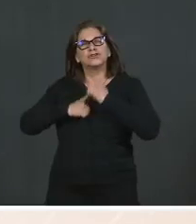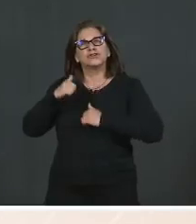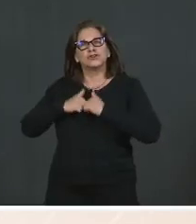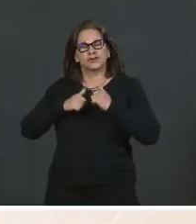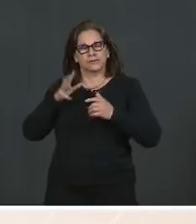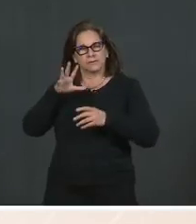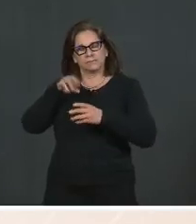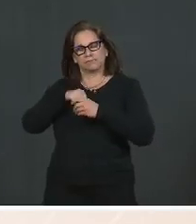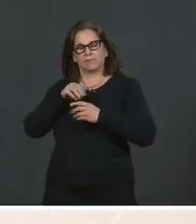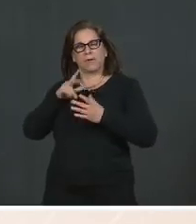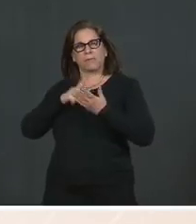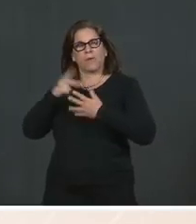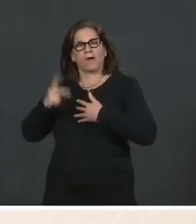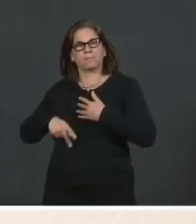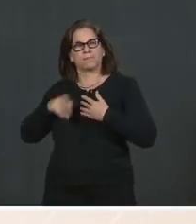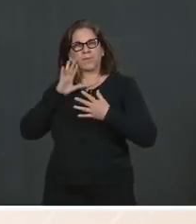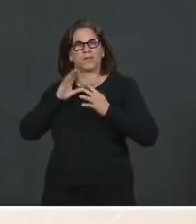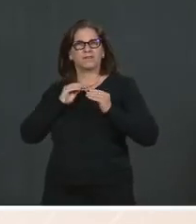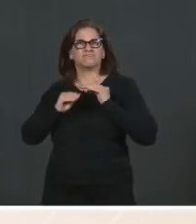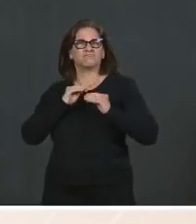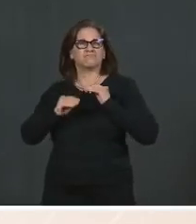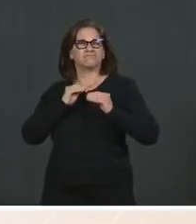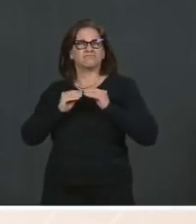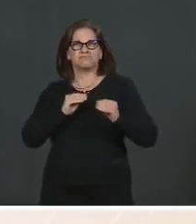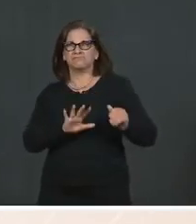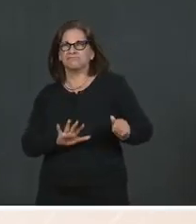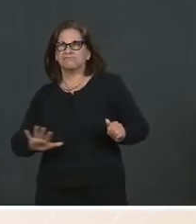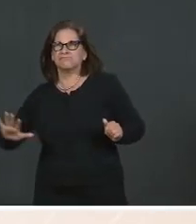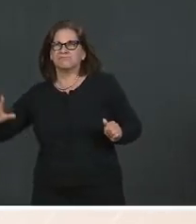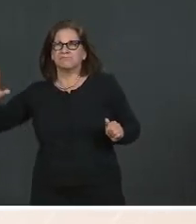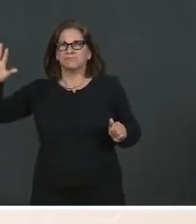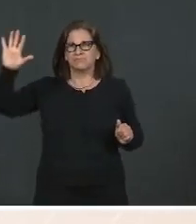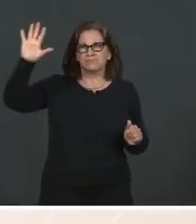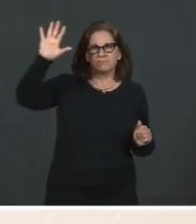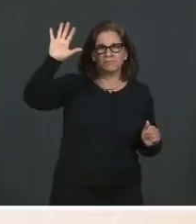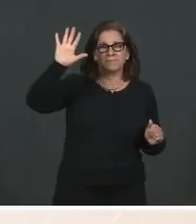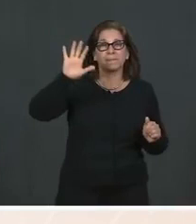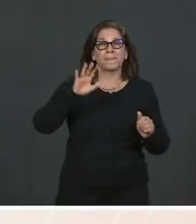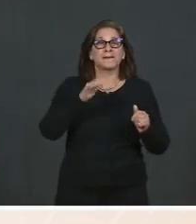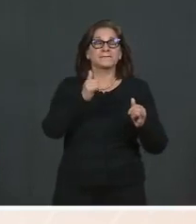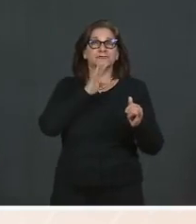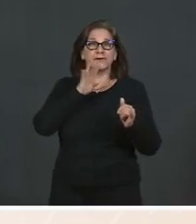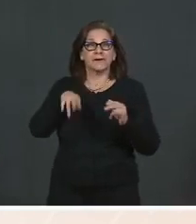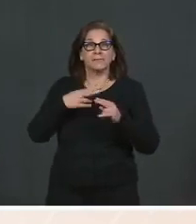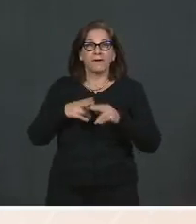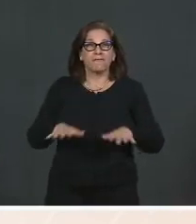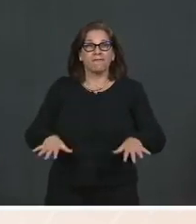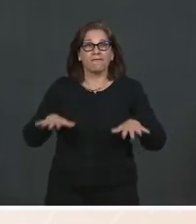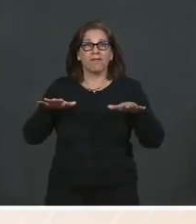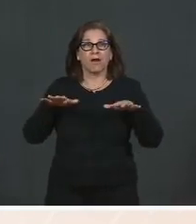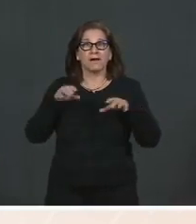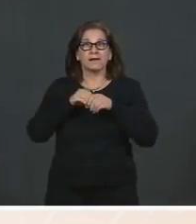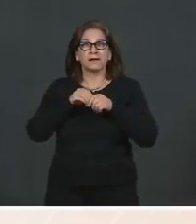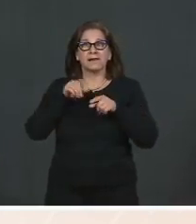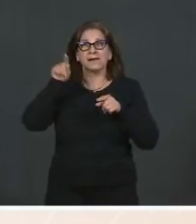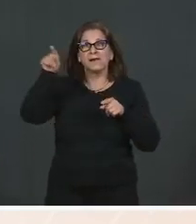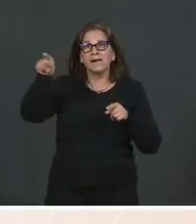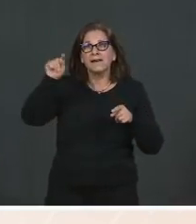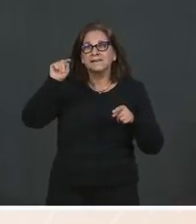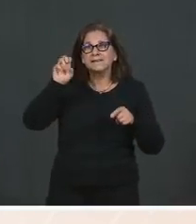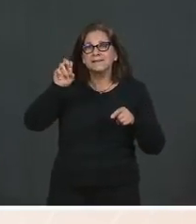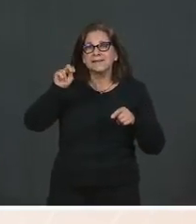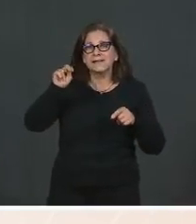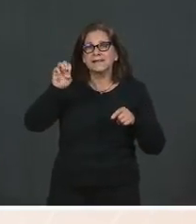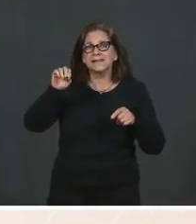item is I have an update for you on the flooding that has occurred in the Tennessee Valley. The Department of Homeland Security and media